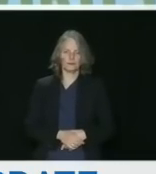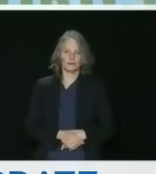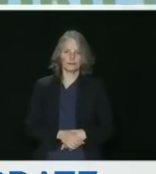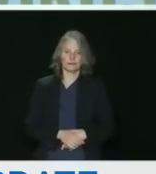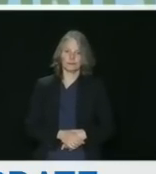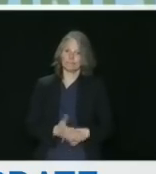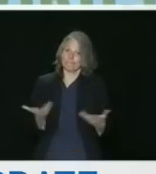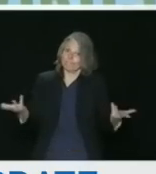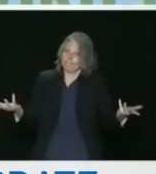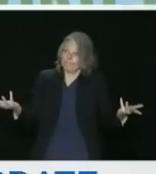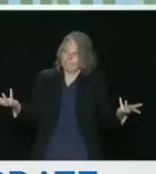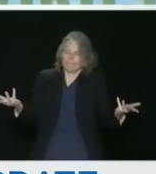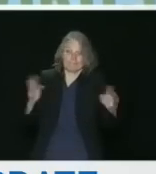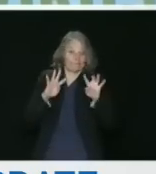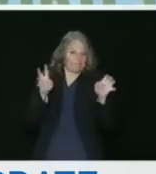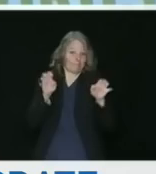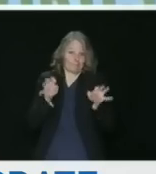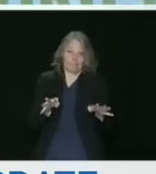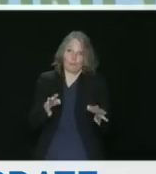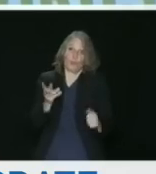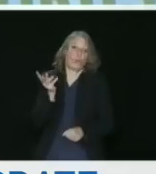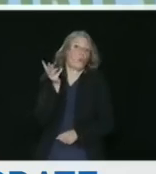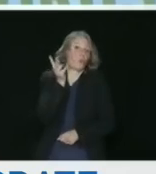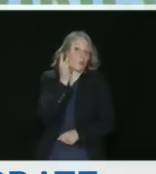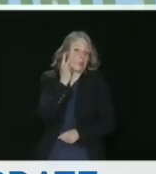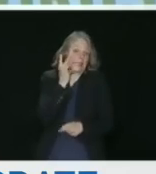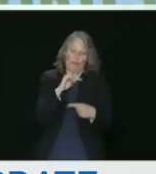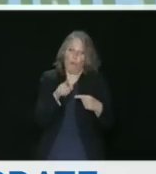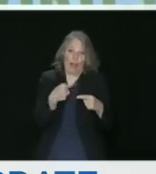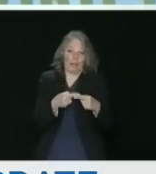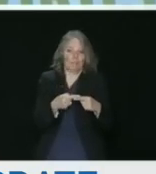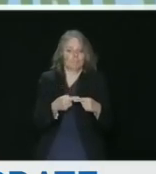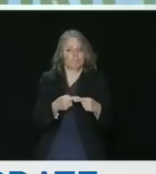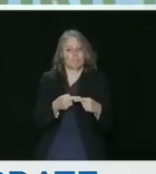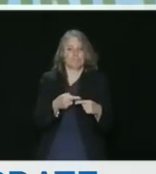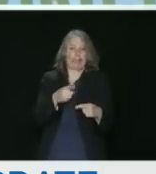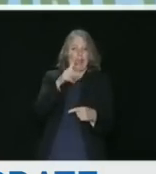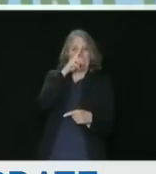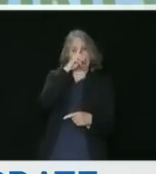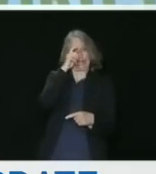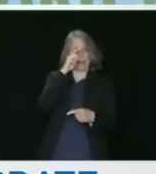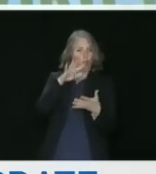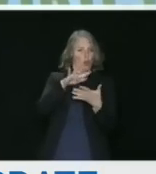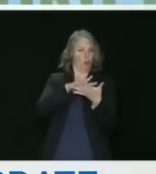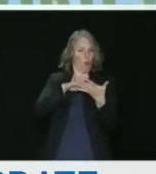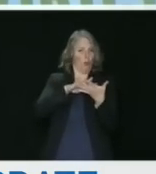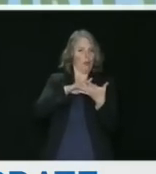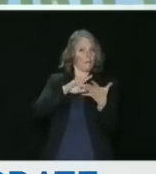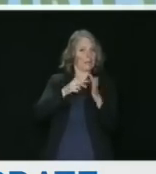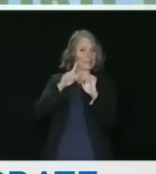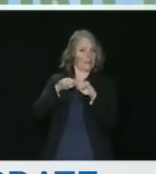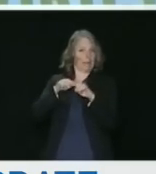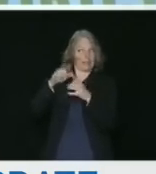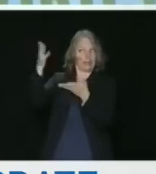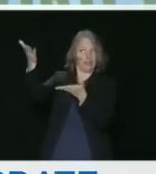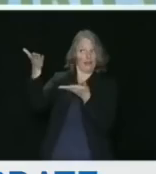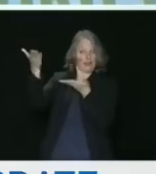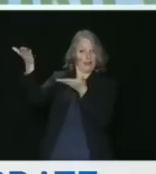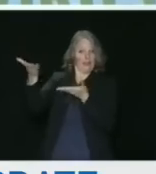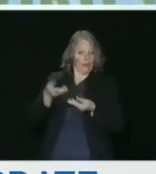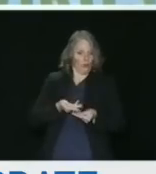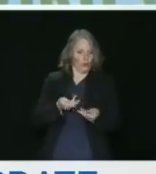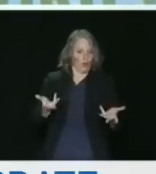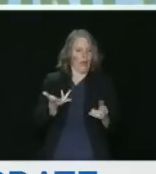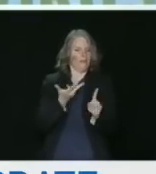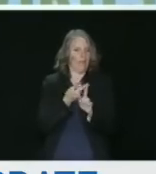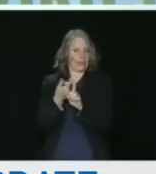we're going to have to see when that occurs. When I say the summer, first of all, it's based on vaccine supply. We're going to have a lot of vaccines